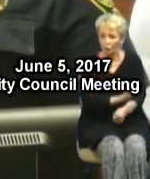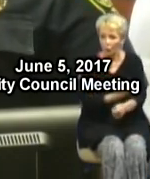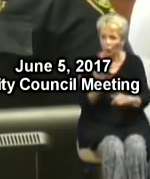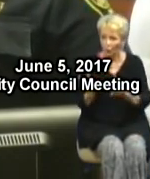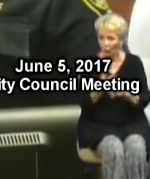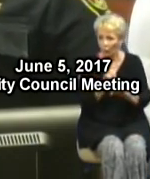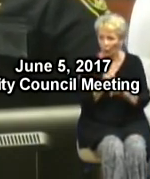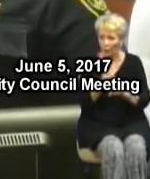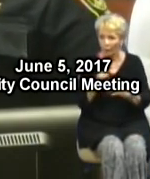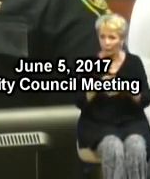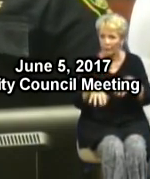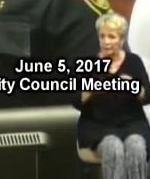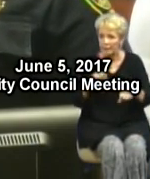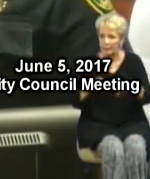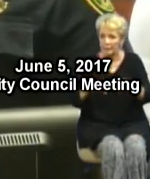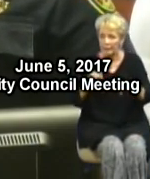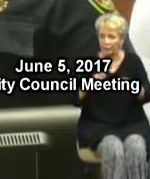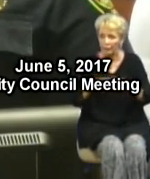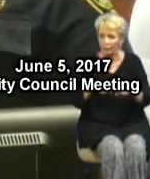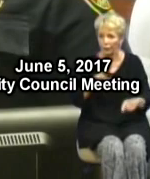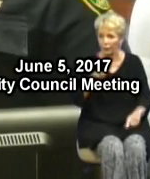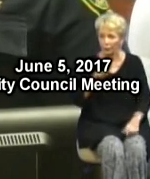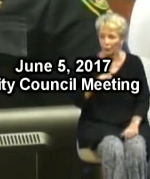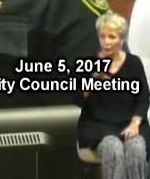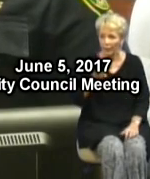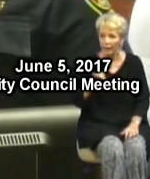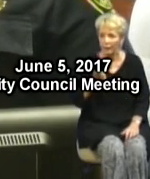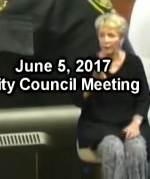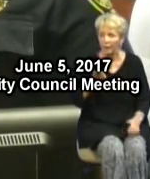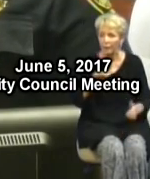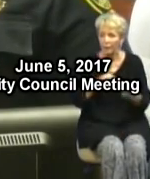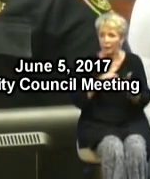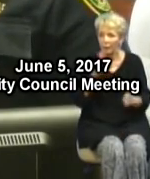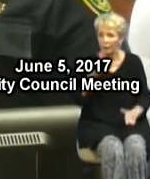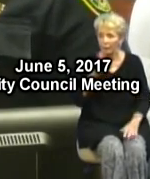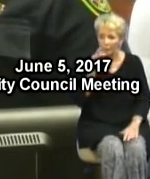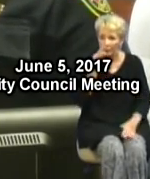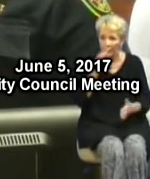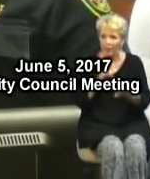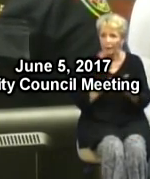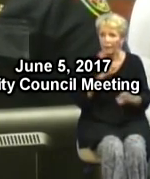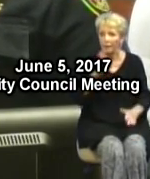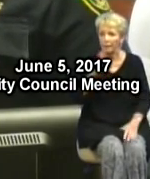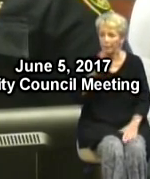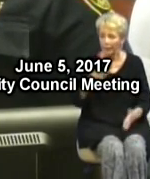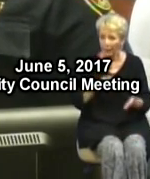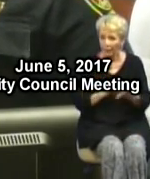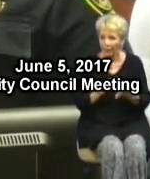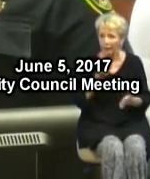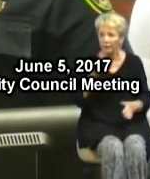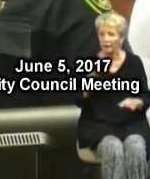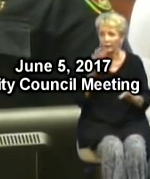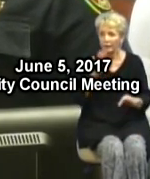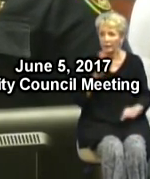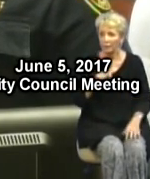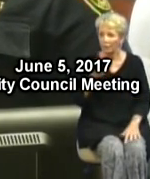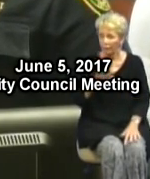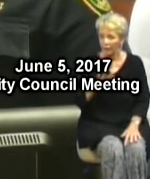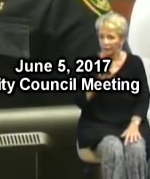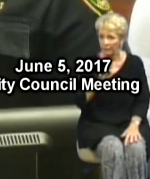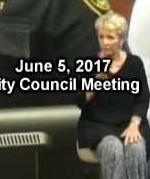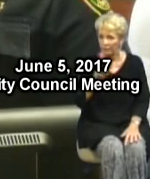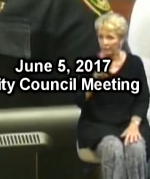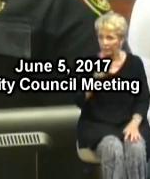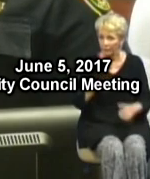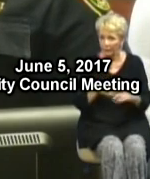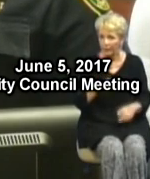include the seizure of over 8.29 pounds of marijuana, 2.84 pounds of methamphetamine, 9.5 ounces